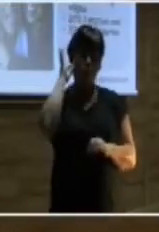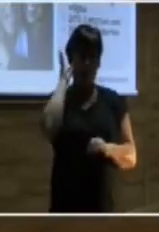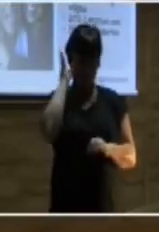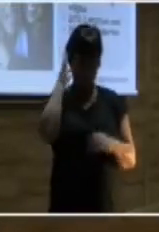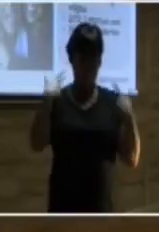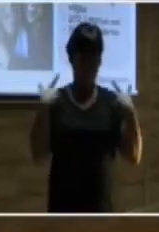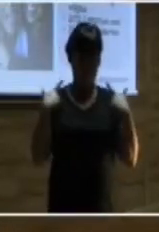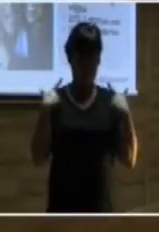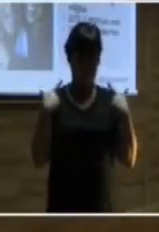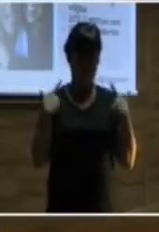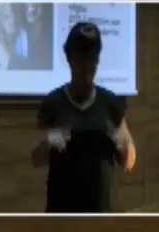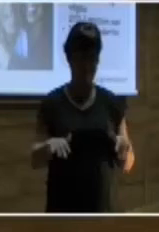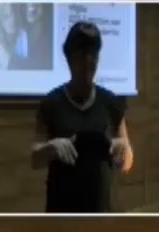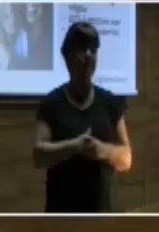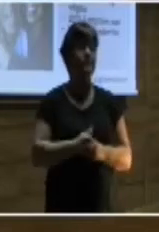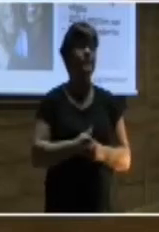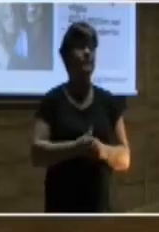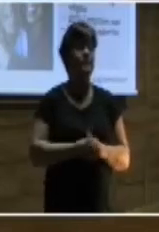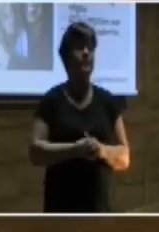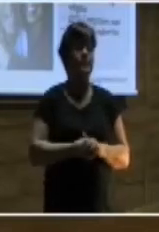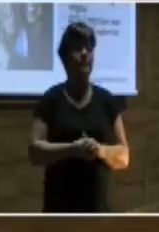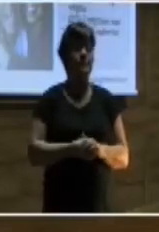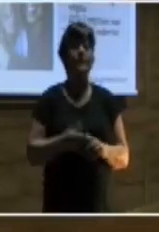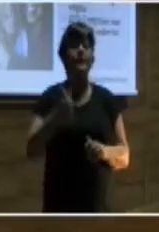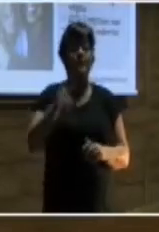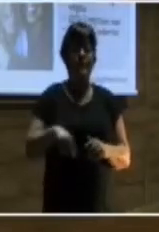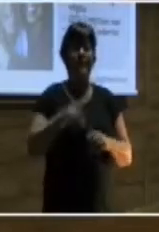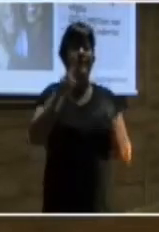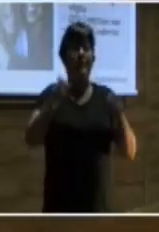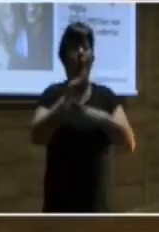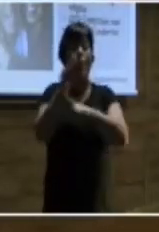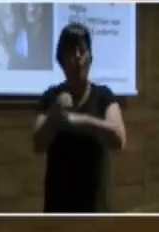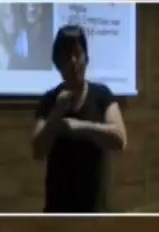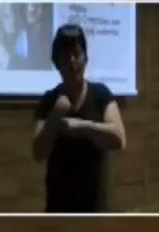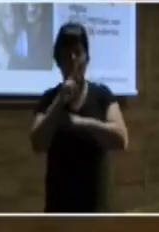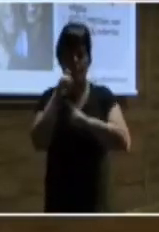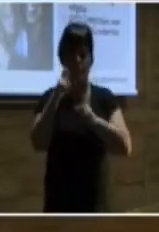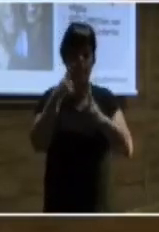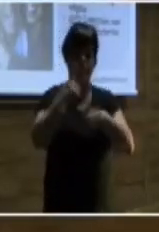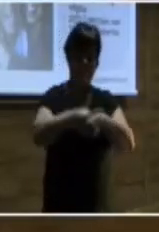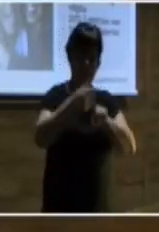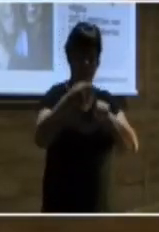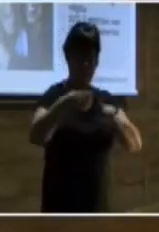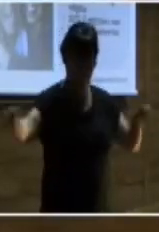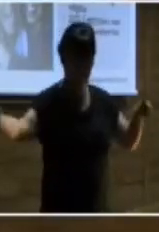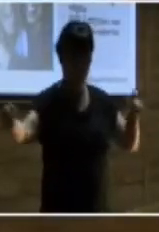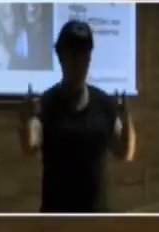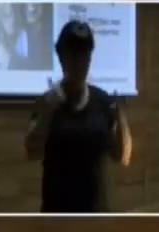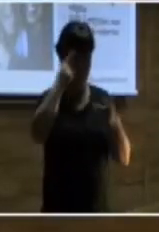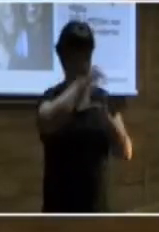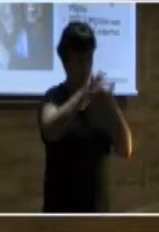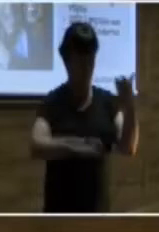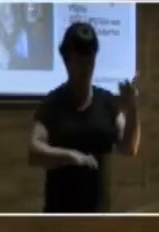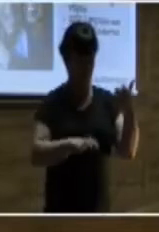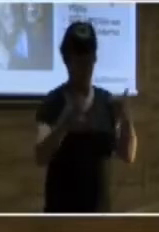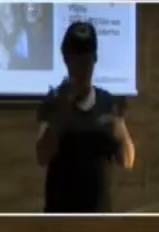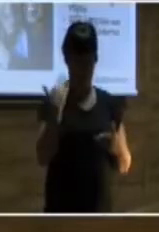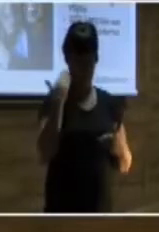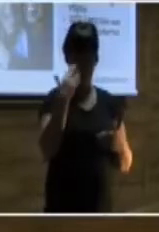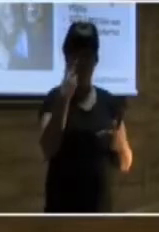disease and it requires long-term care. So that report in 2013 provided some really good analysis